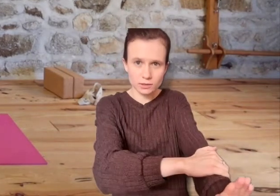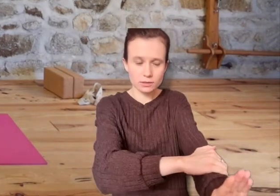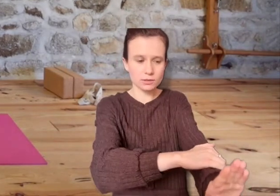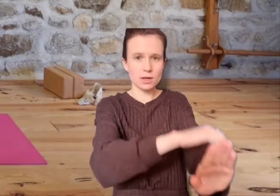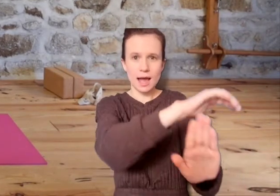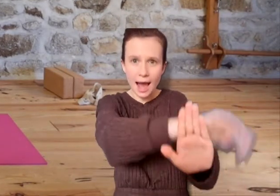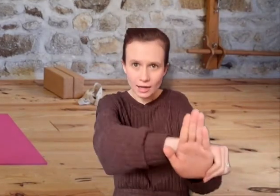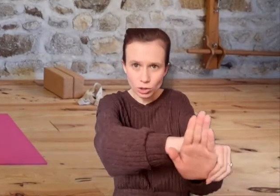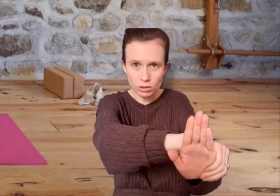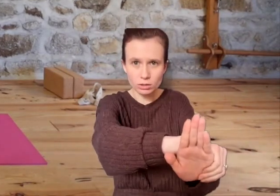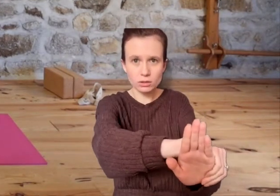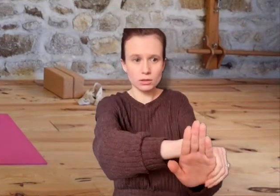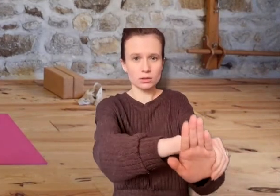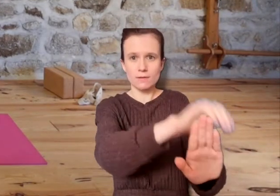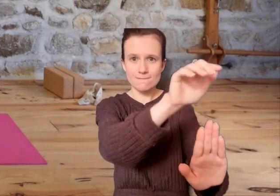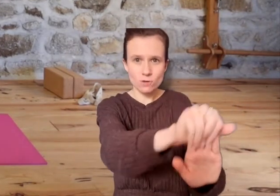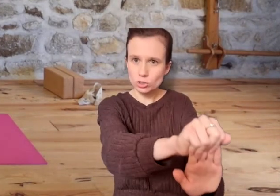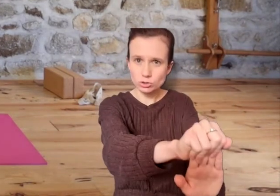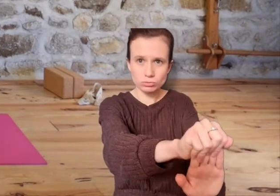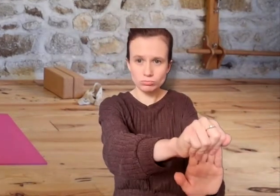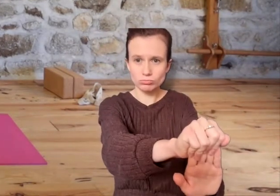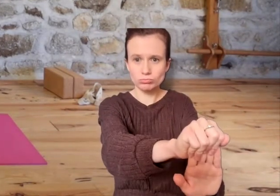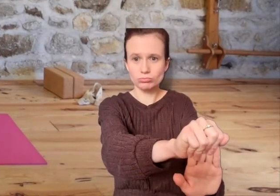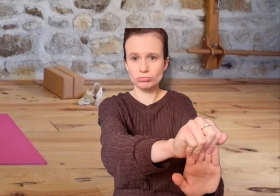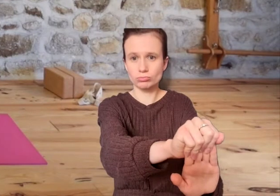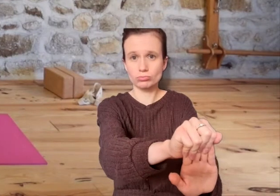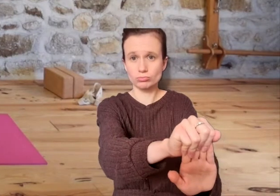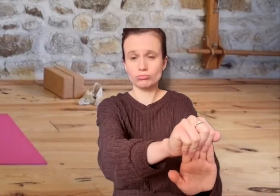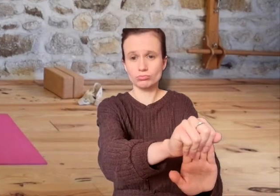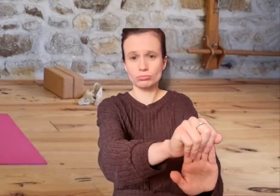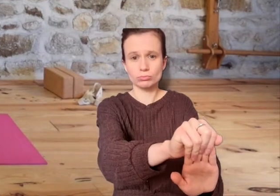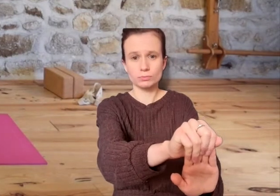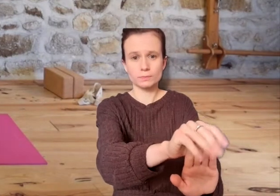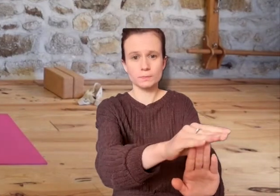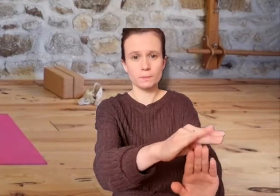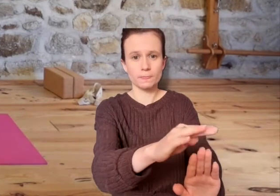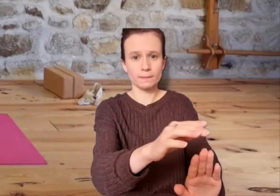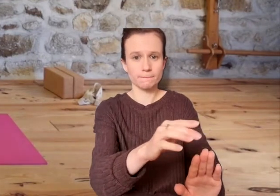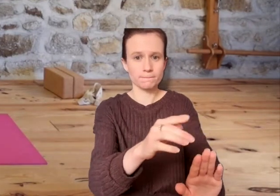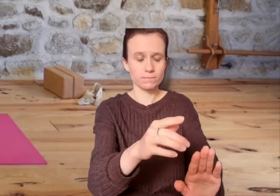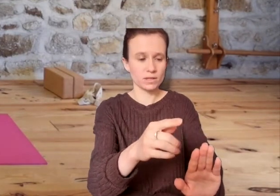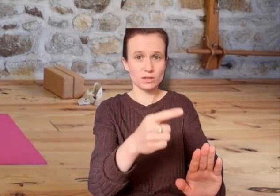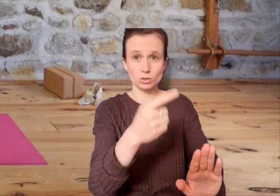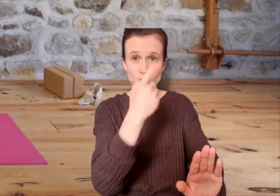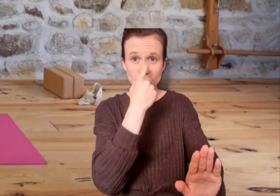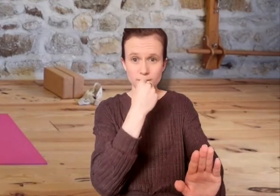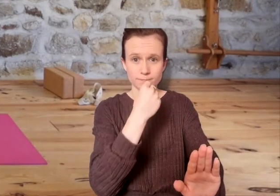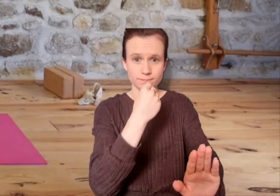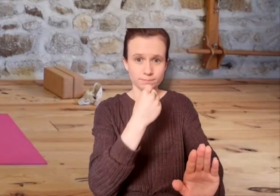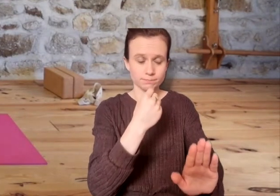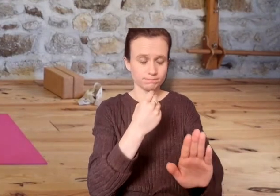either take the shin, you can take the ankle, you can grab the foot. If you're very supple, you're going to